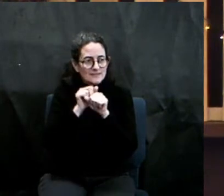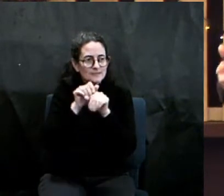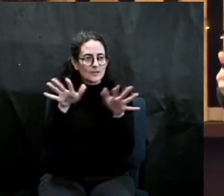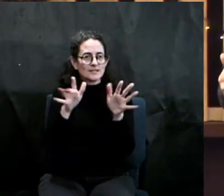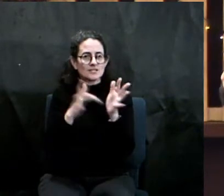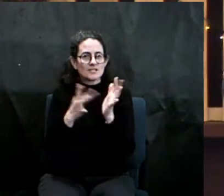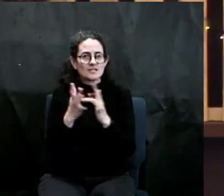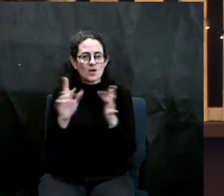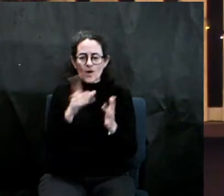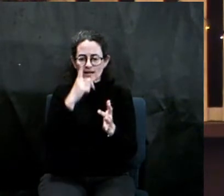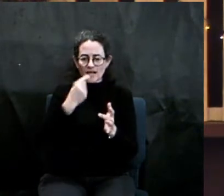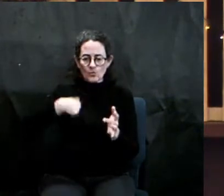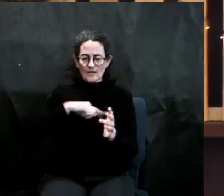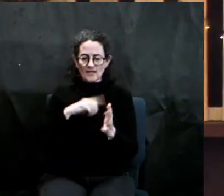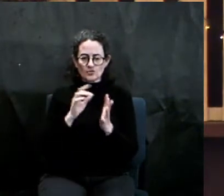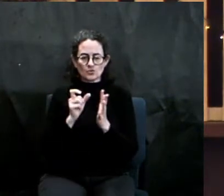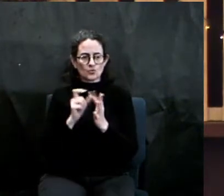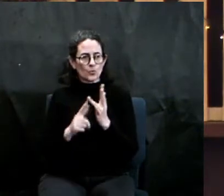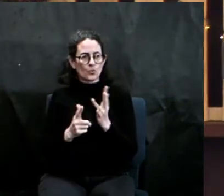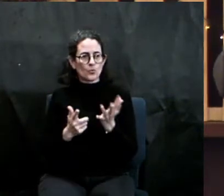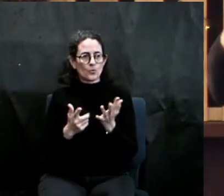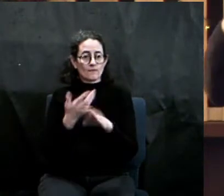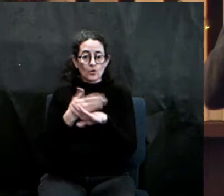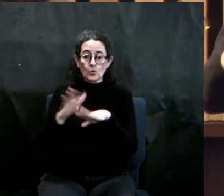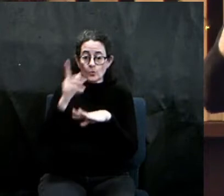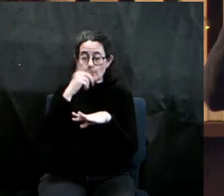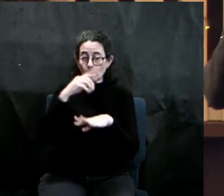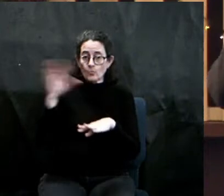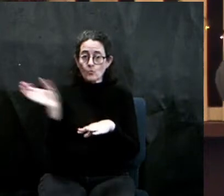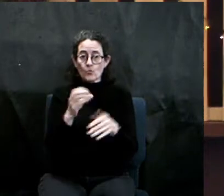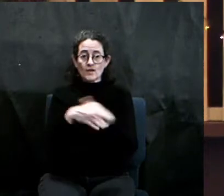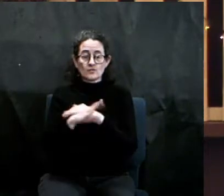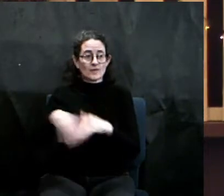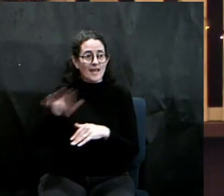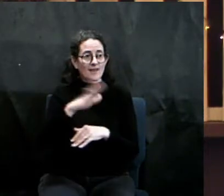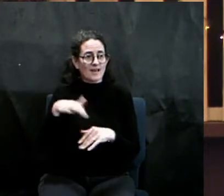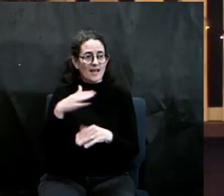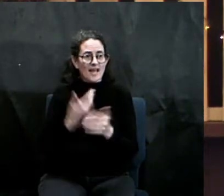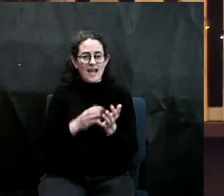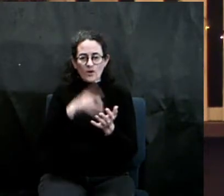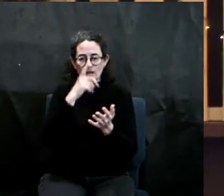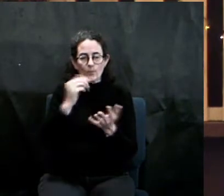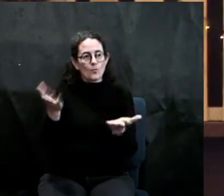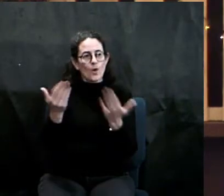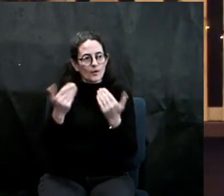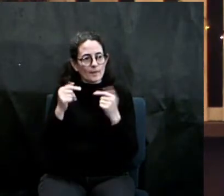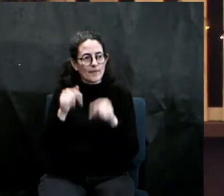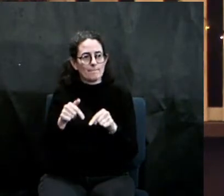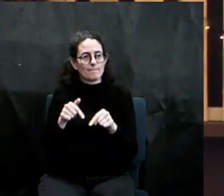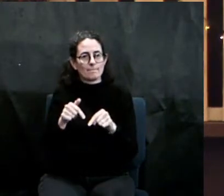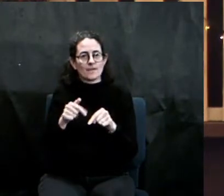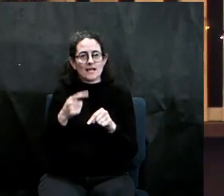And what can we do when new people move into the area? What can we do to welcome them and point them to